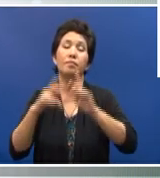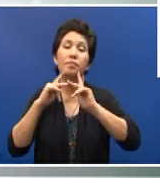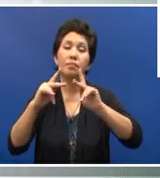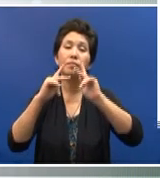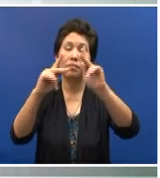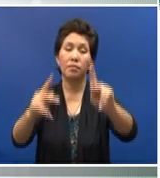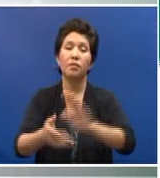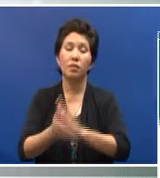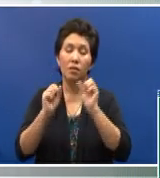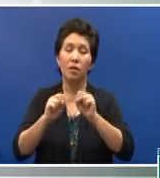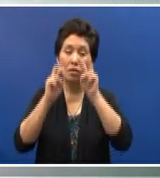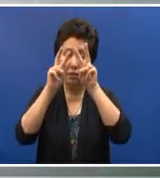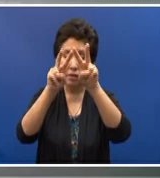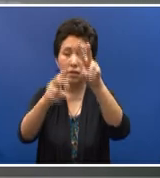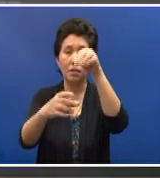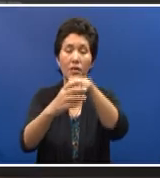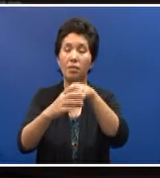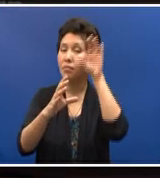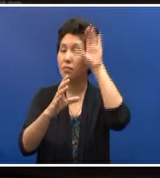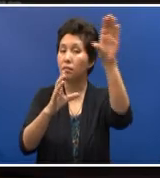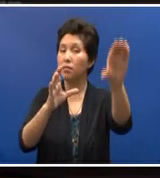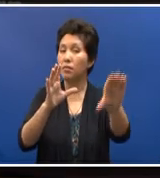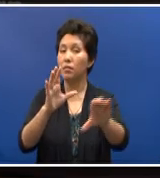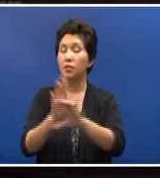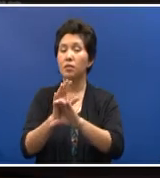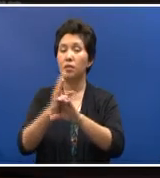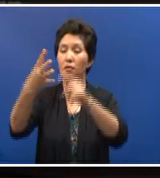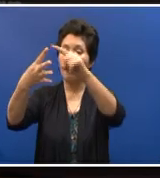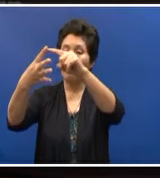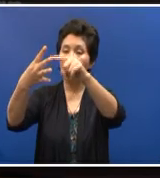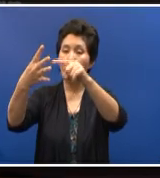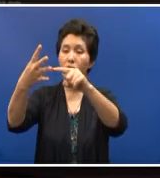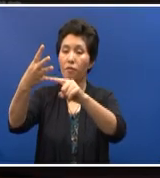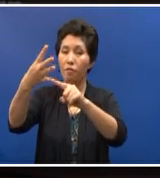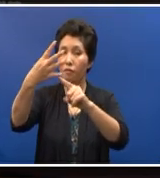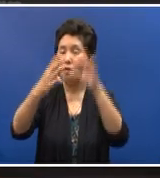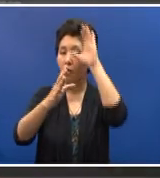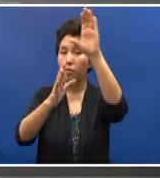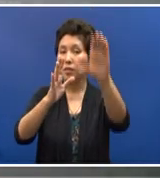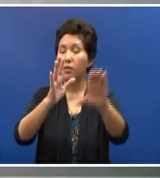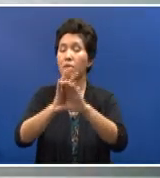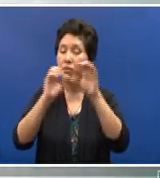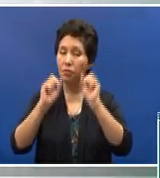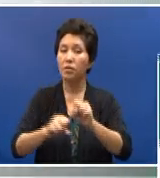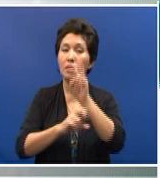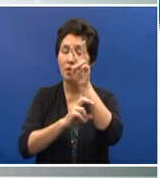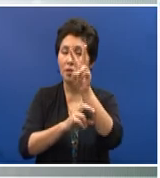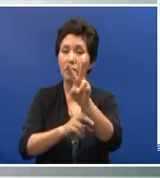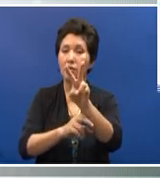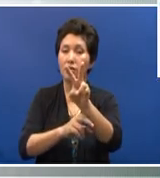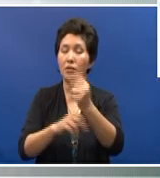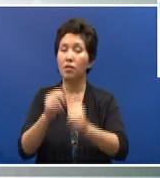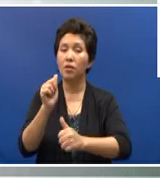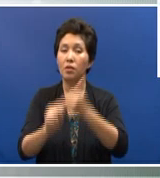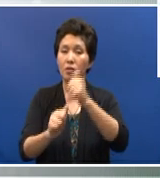Okay, so you can see in the picture, okay, the 4 pictures over here. Okay, so you can see these faces,